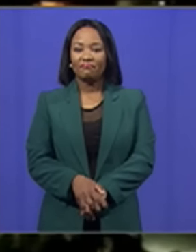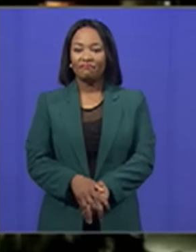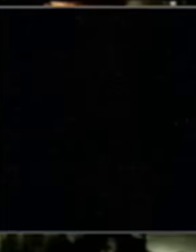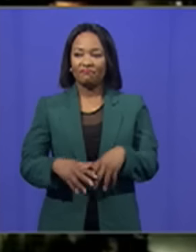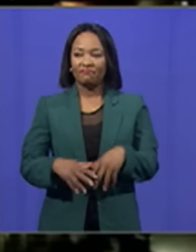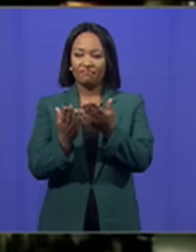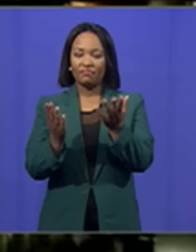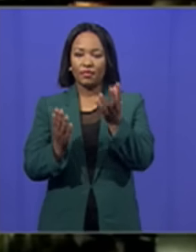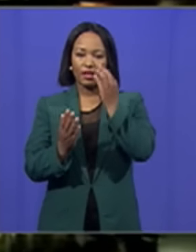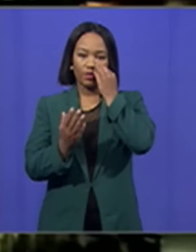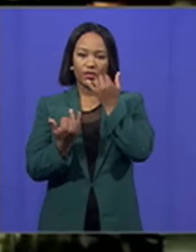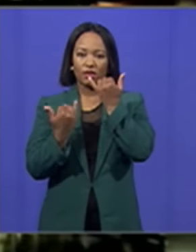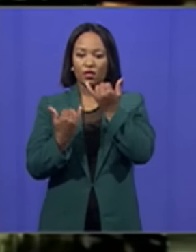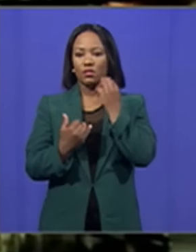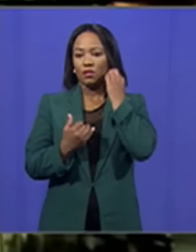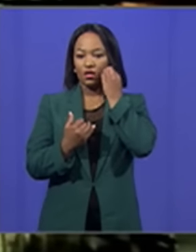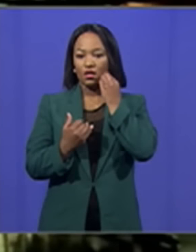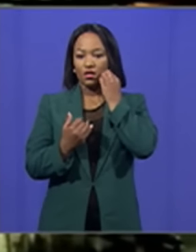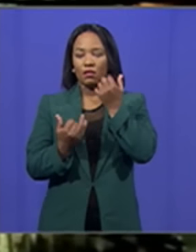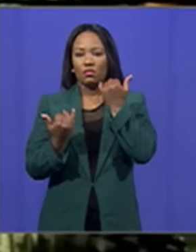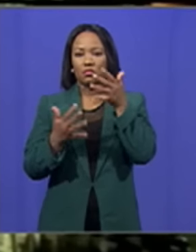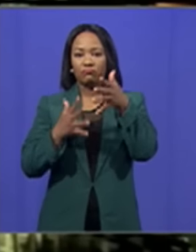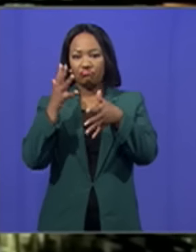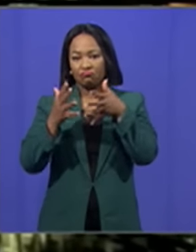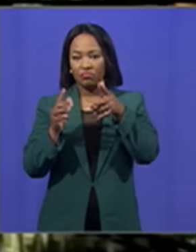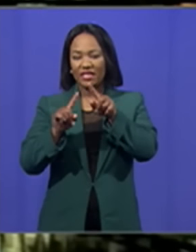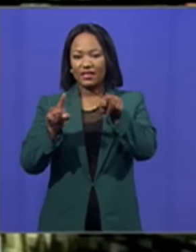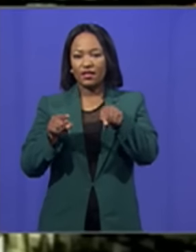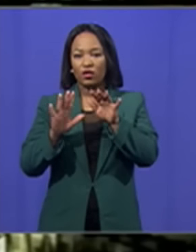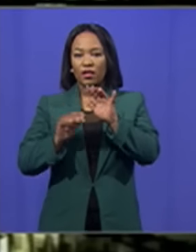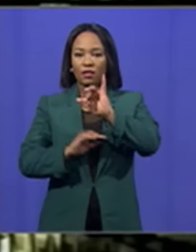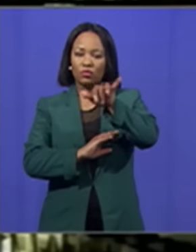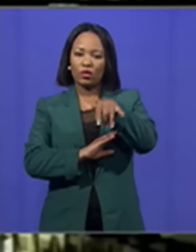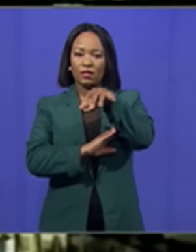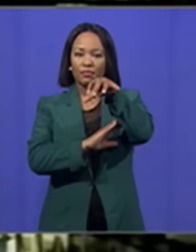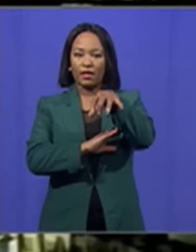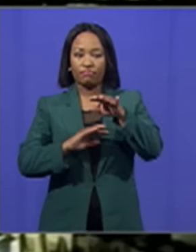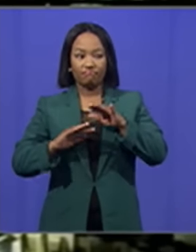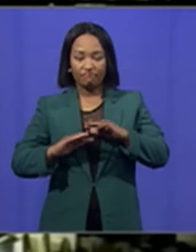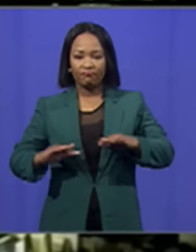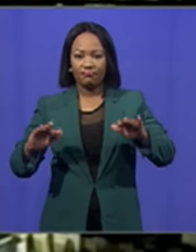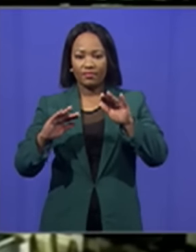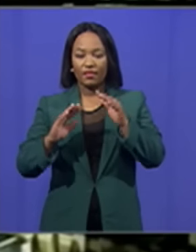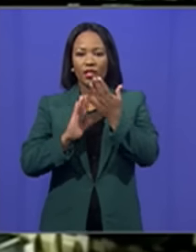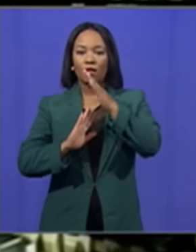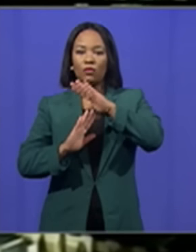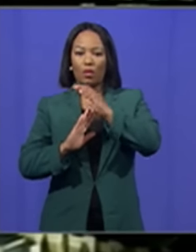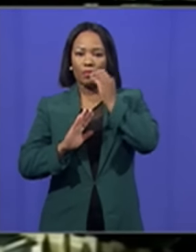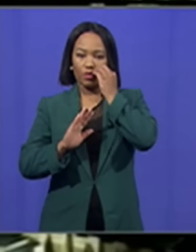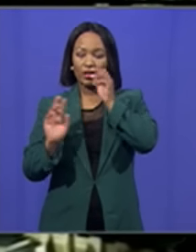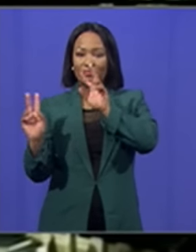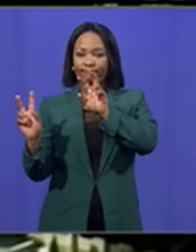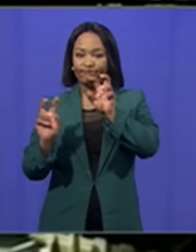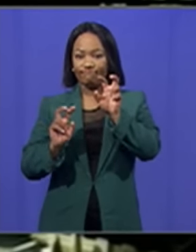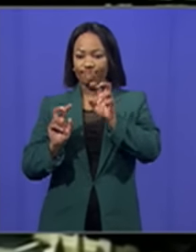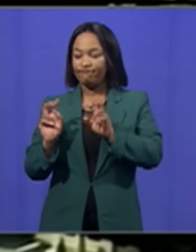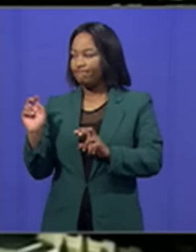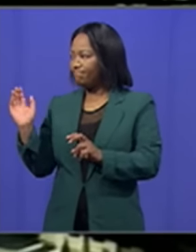kgaso ena ditaba tsa Sesotho re utlwisetsa yona ka otloloha re le Studio 10 Auckland Park Johannesburg. Dihlo tsa tsona ke tsena di a latela.